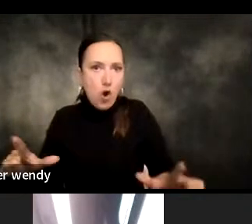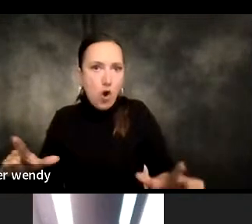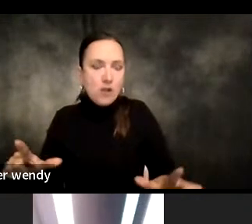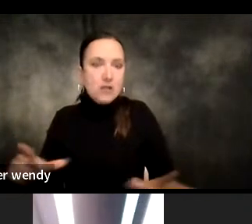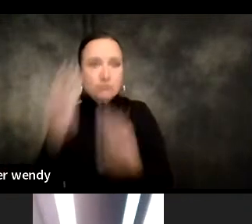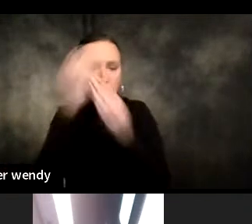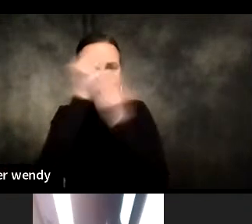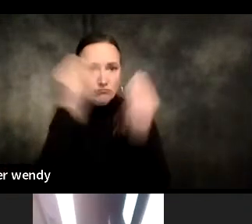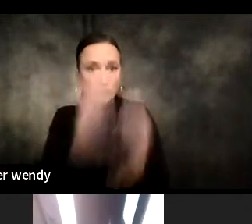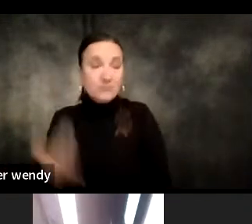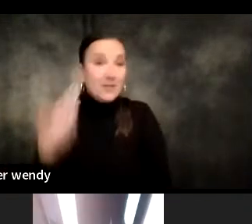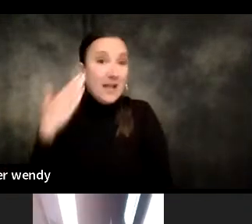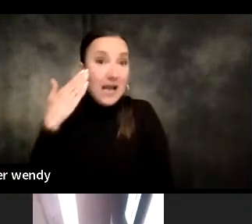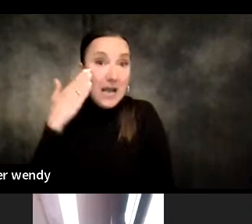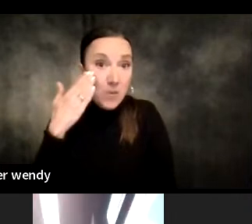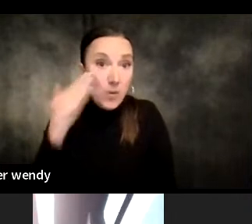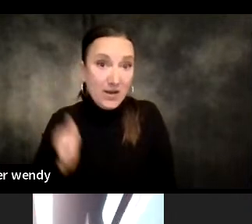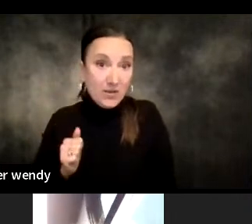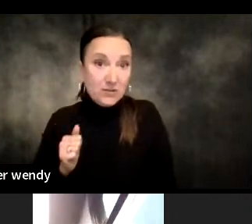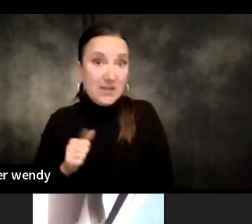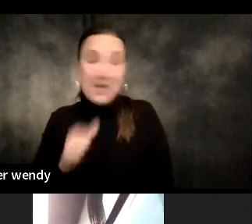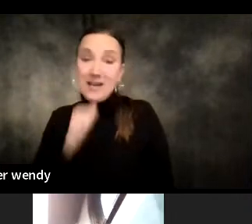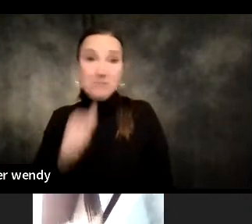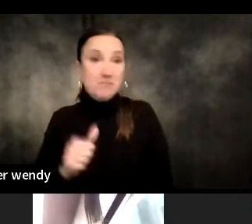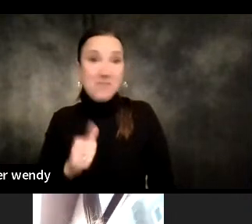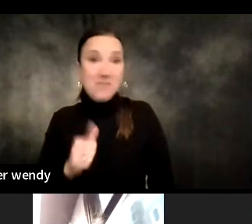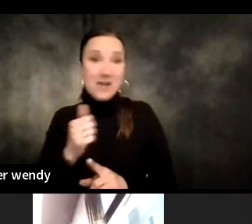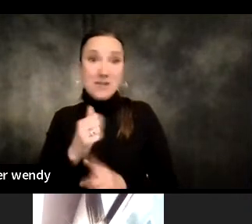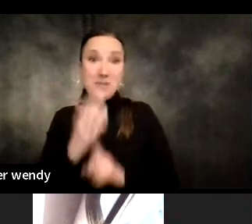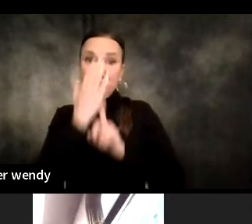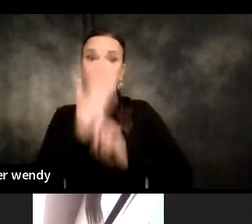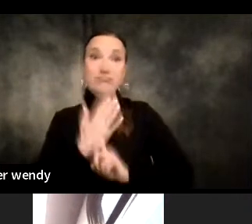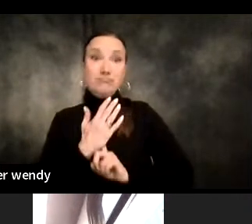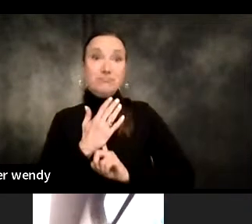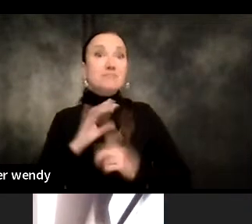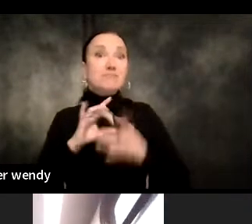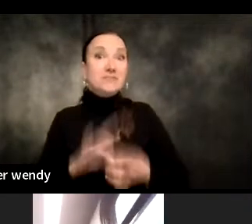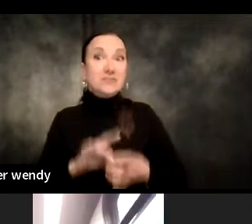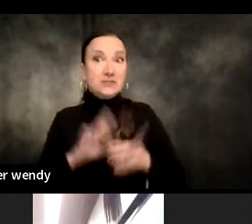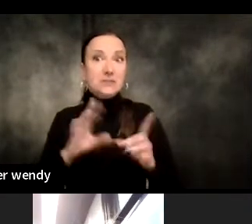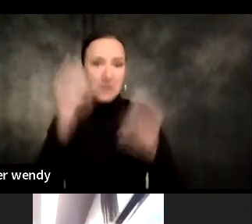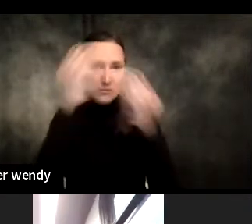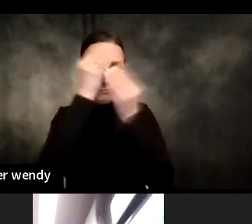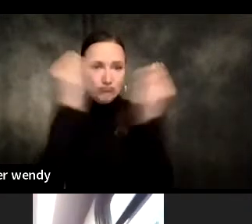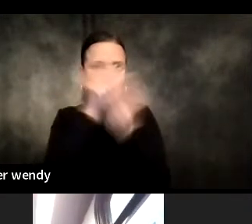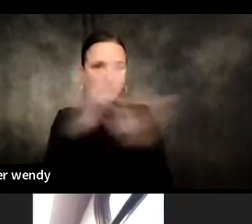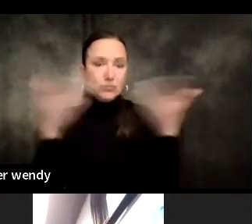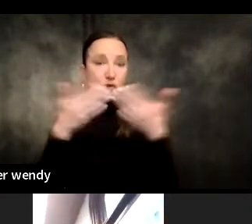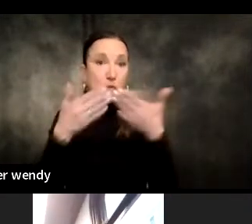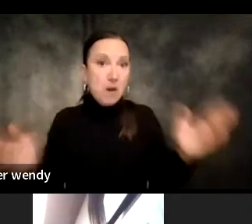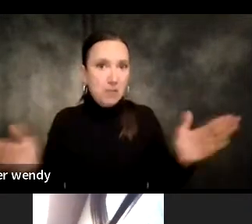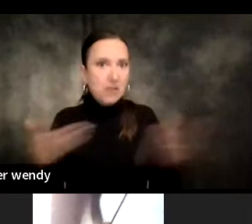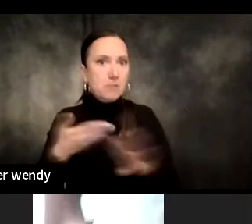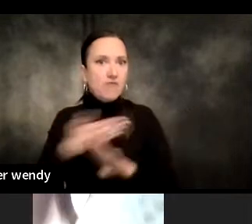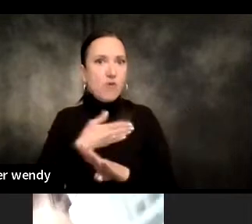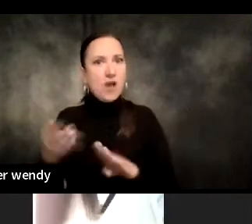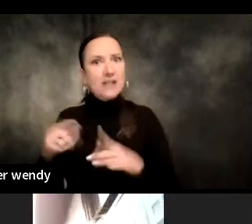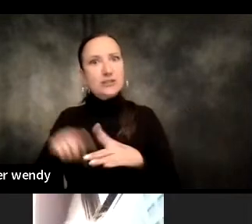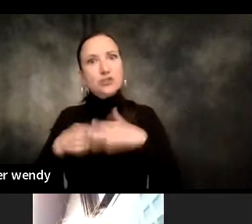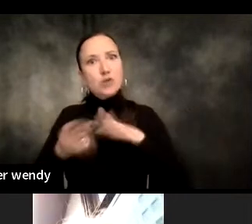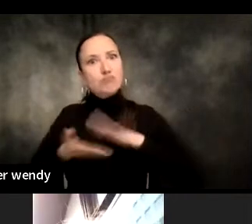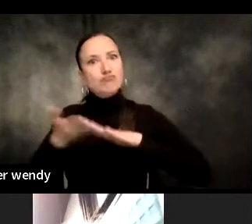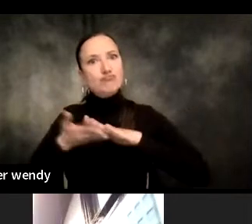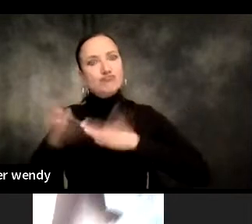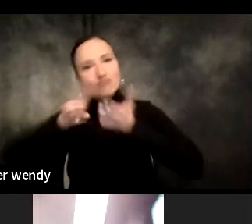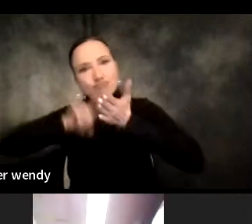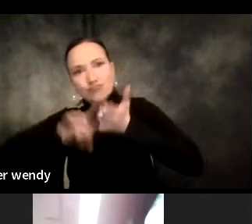aware, and I'm not going to be silent about it, but I do want to give a public notice first before I do start operating in a way